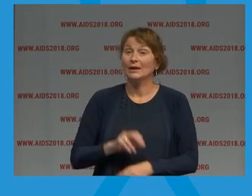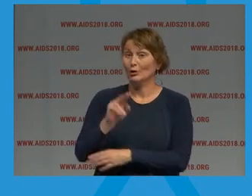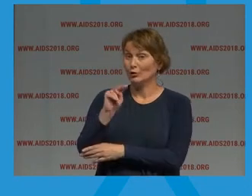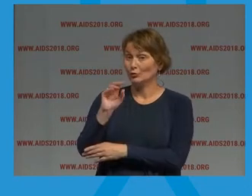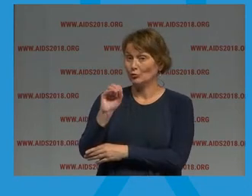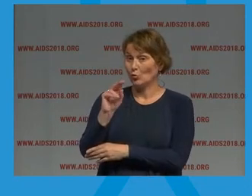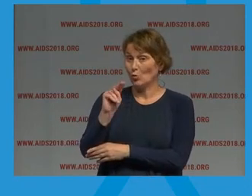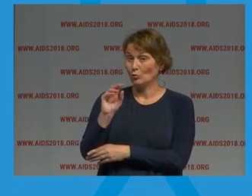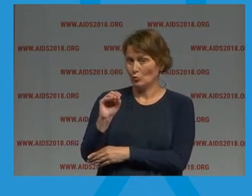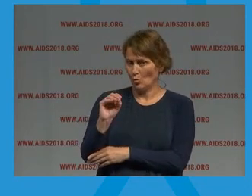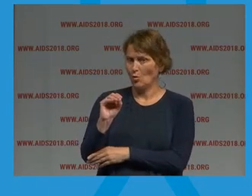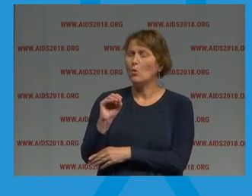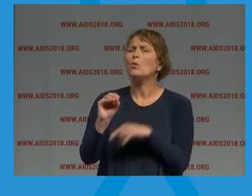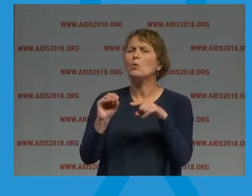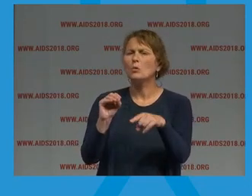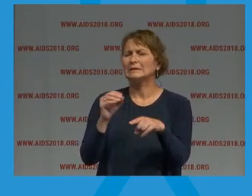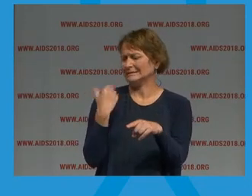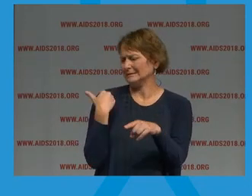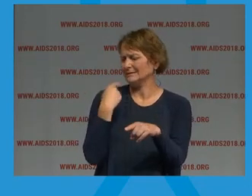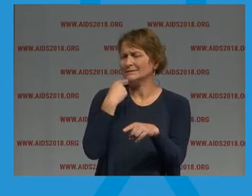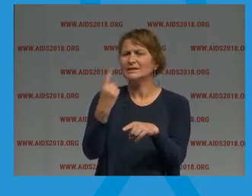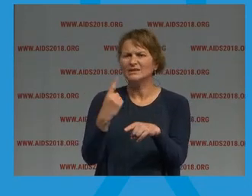as men to stand up.